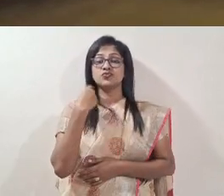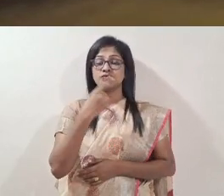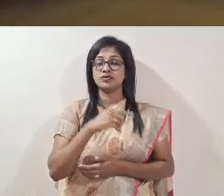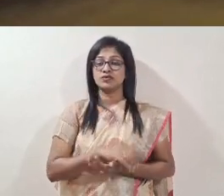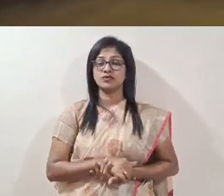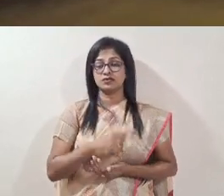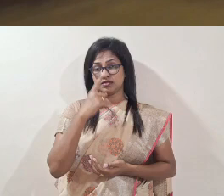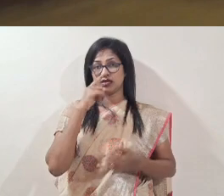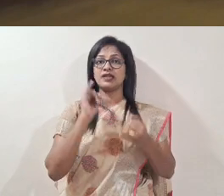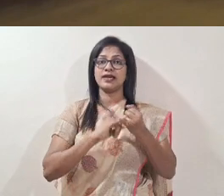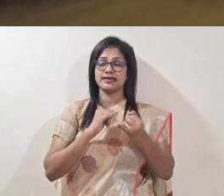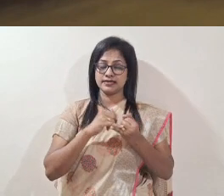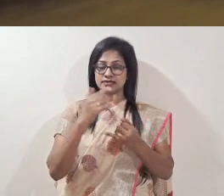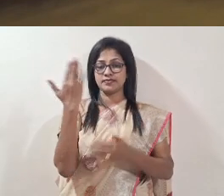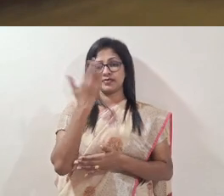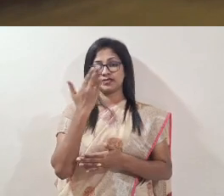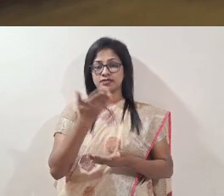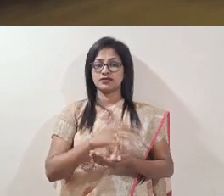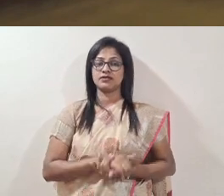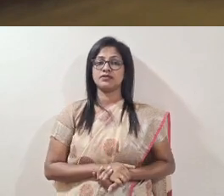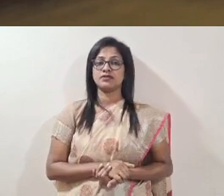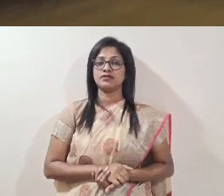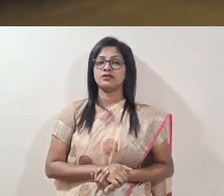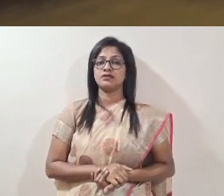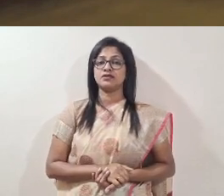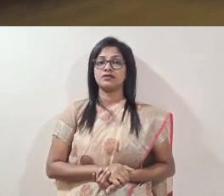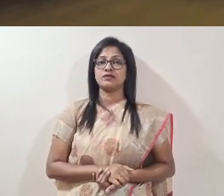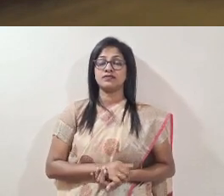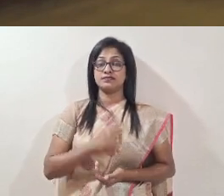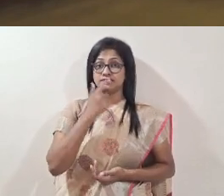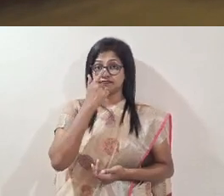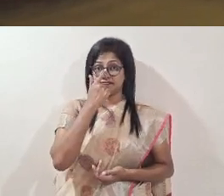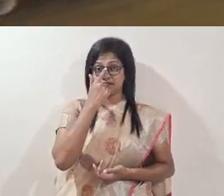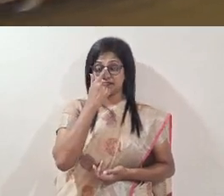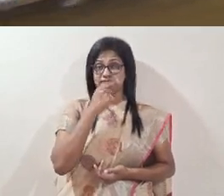presentation. Sneha? Yes. Okay.